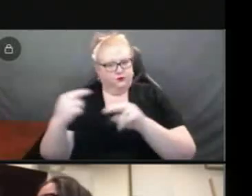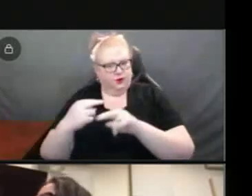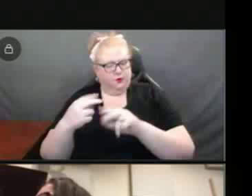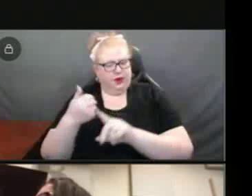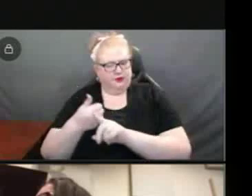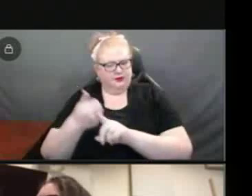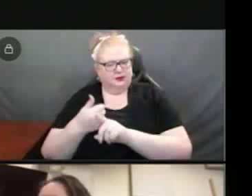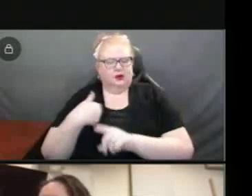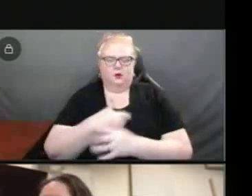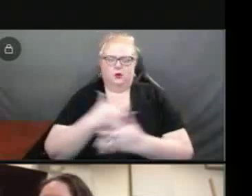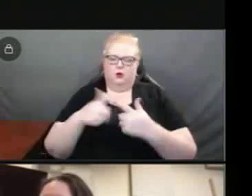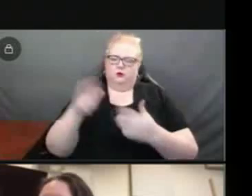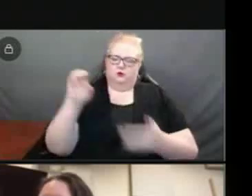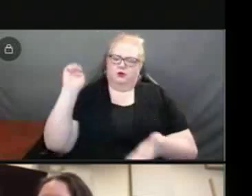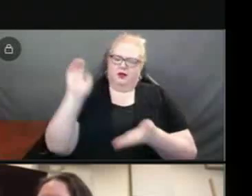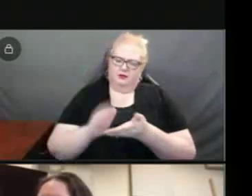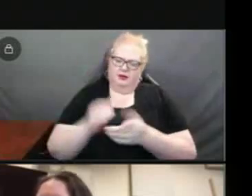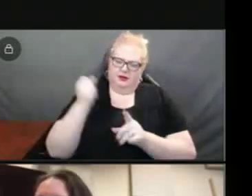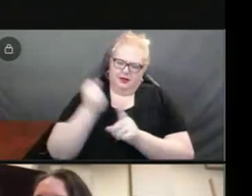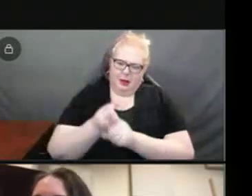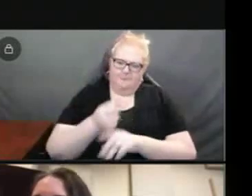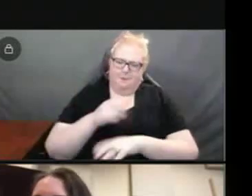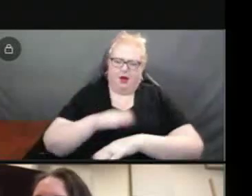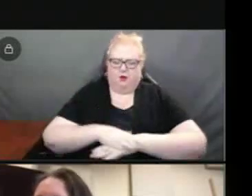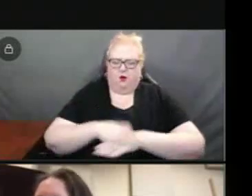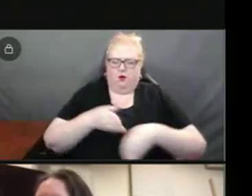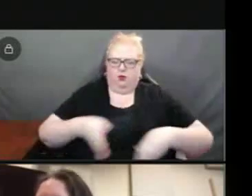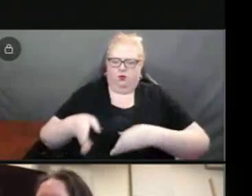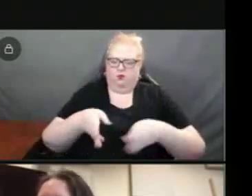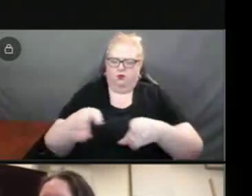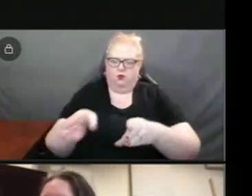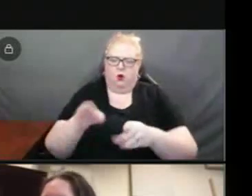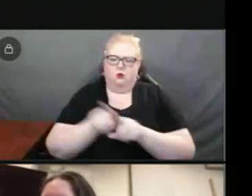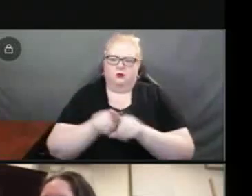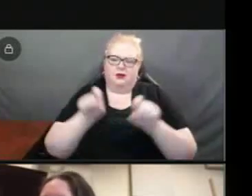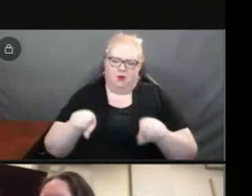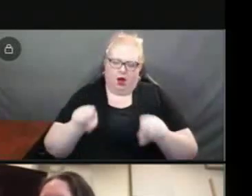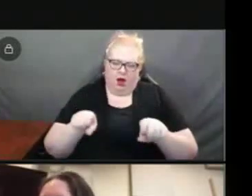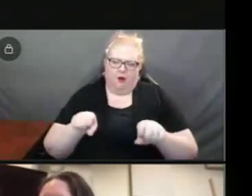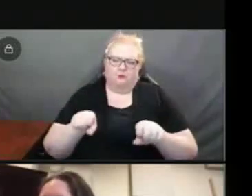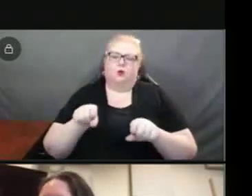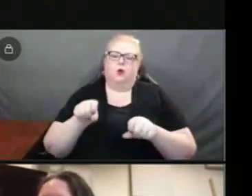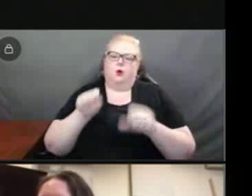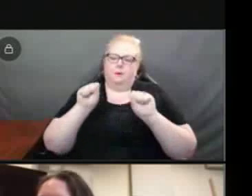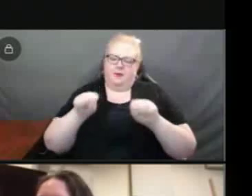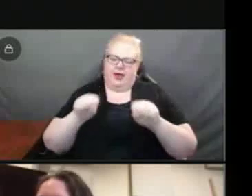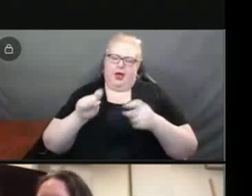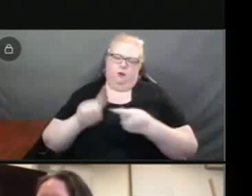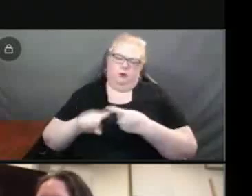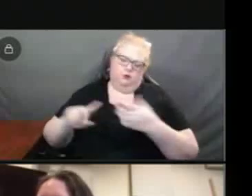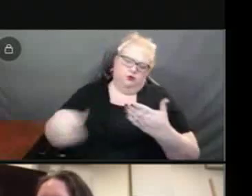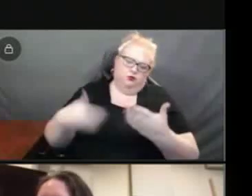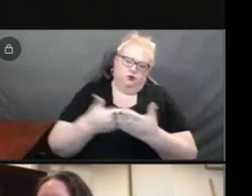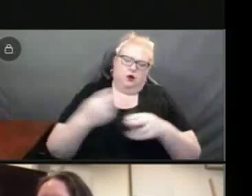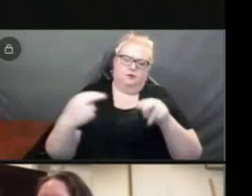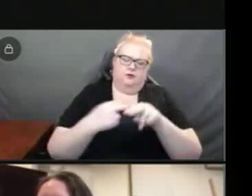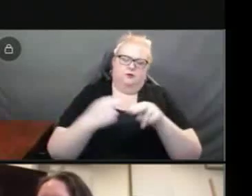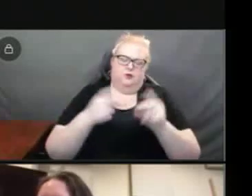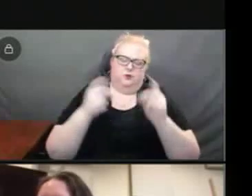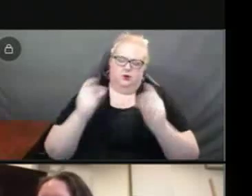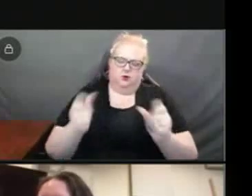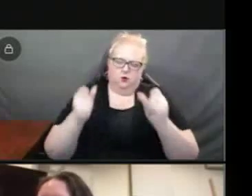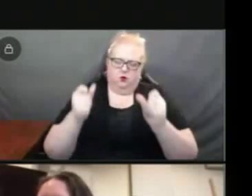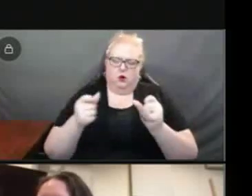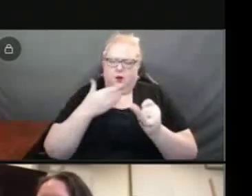least impactful to the road system as possible and get to the freeway where it's, you know, the best